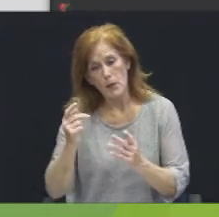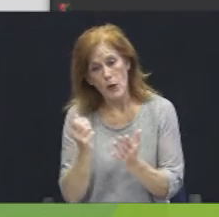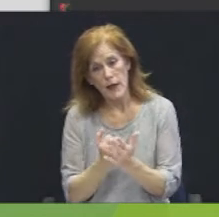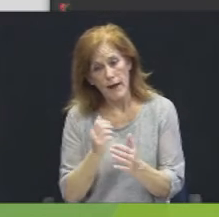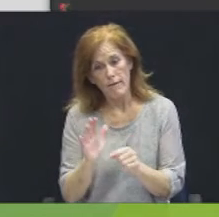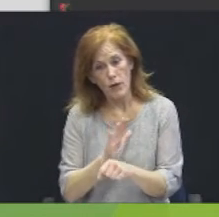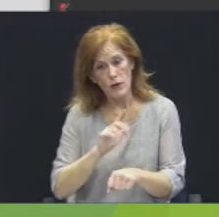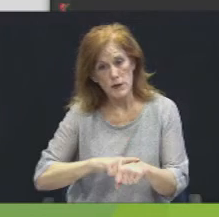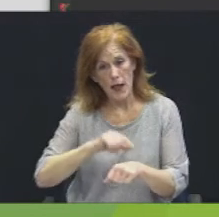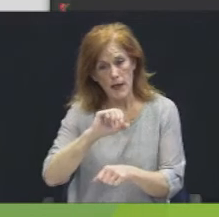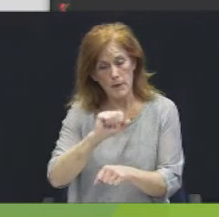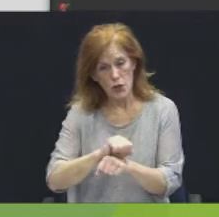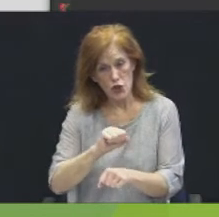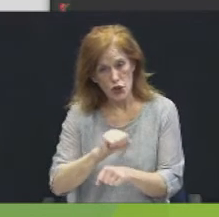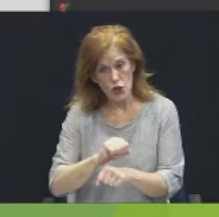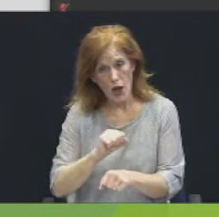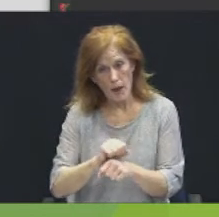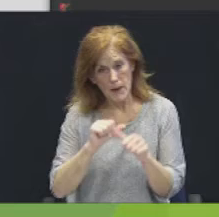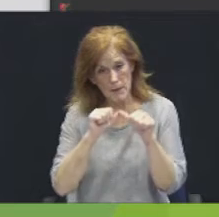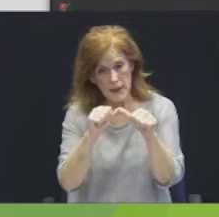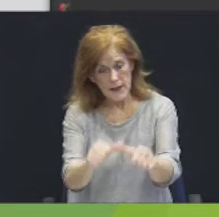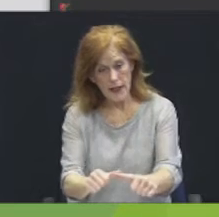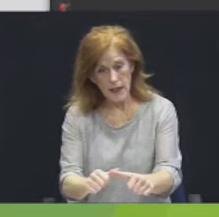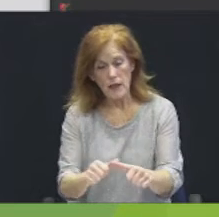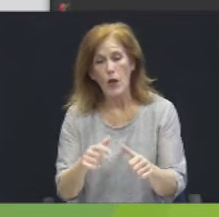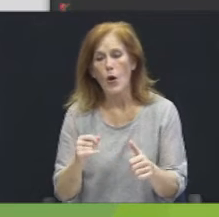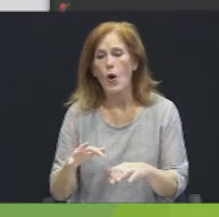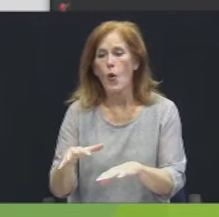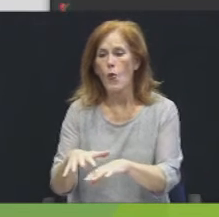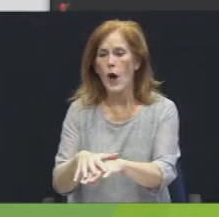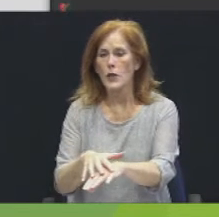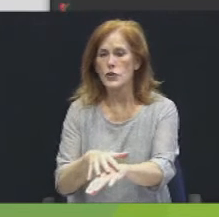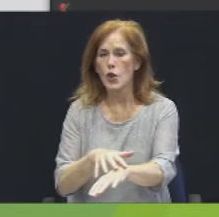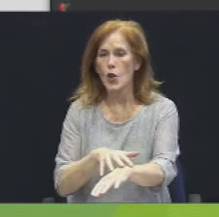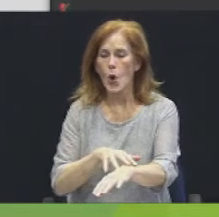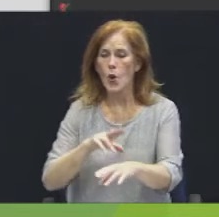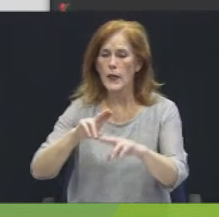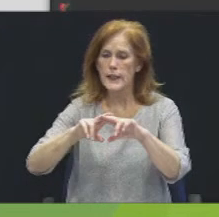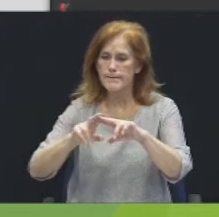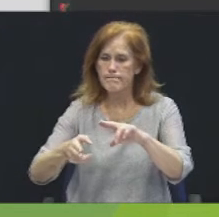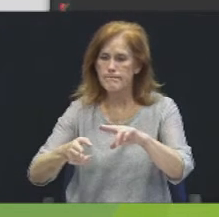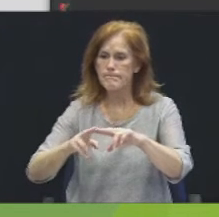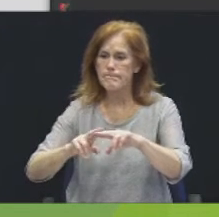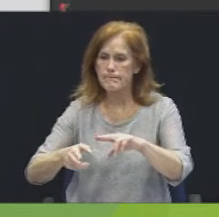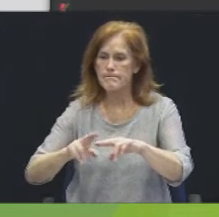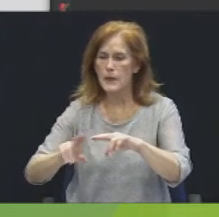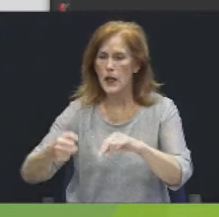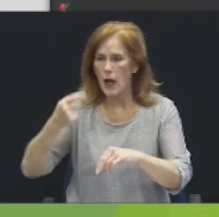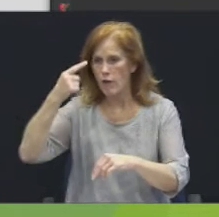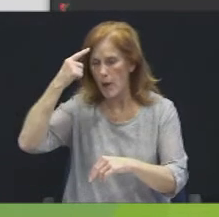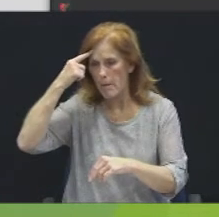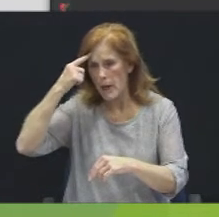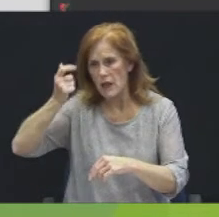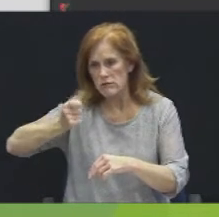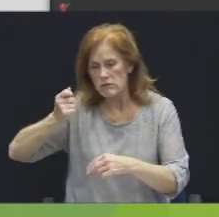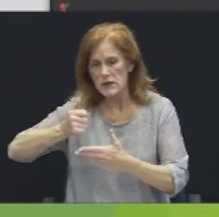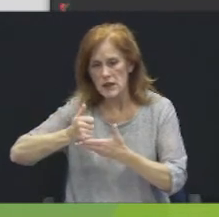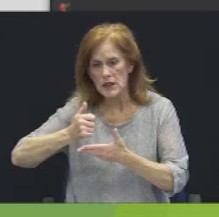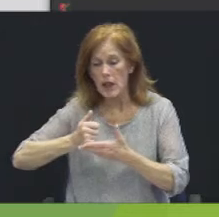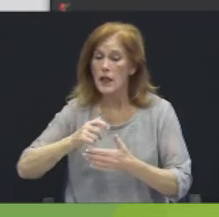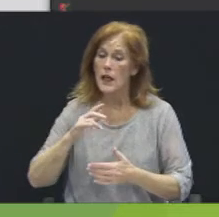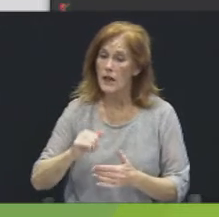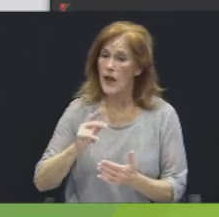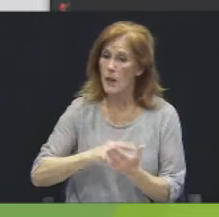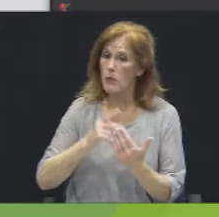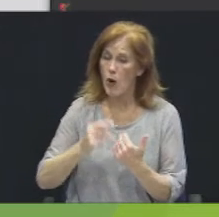employment while slowly lowering their level of government assistance. So this program works really, really well